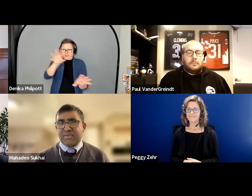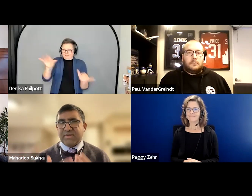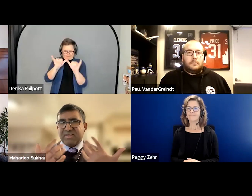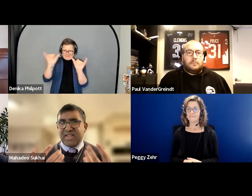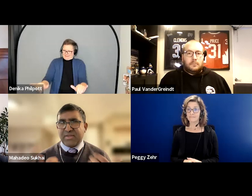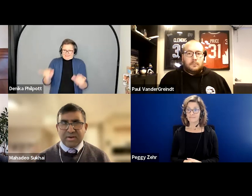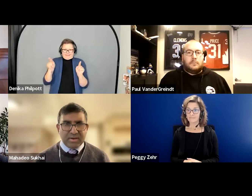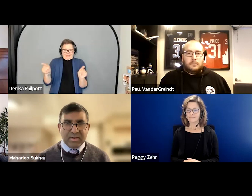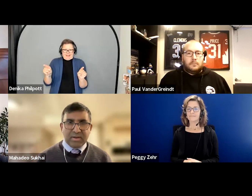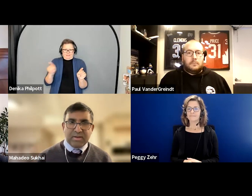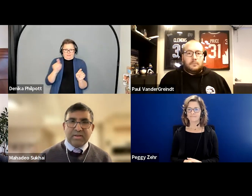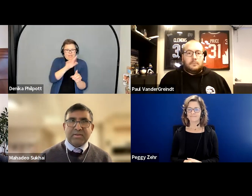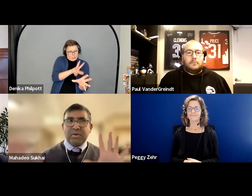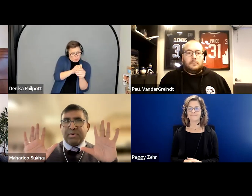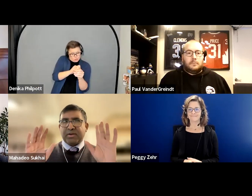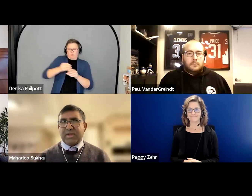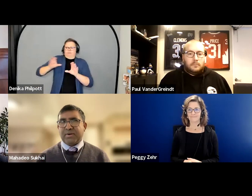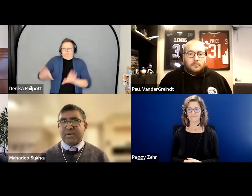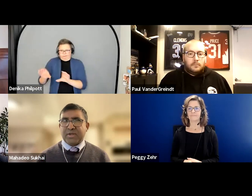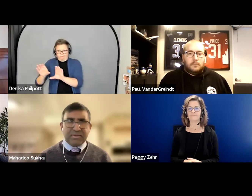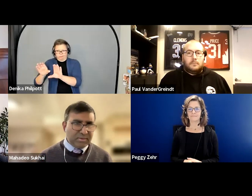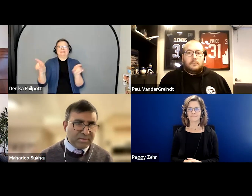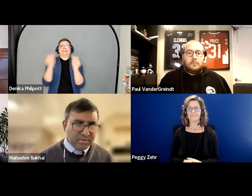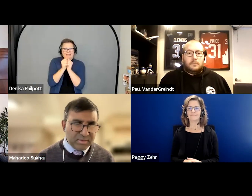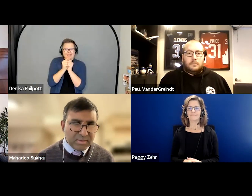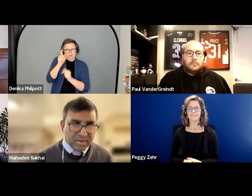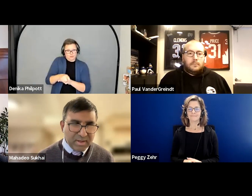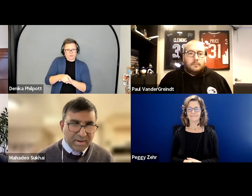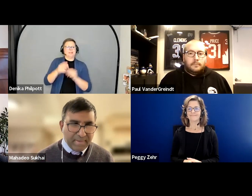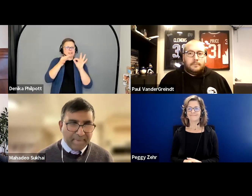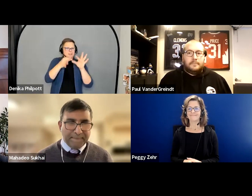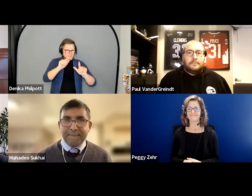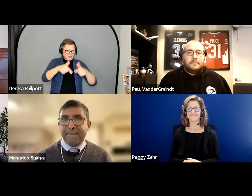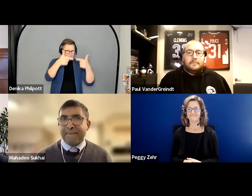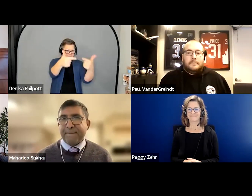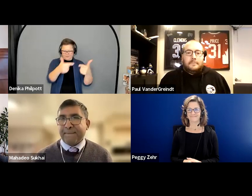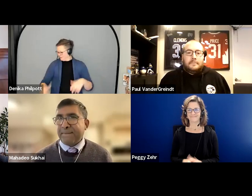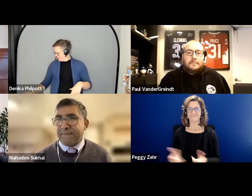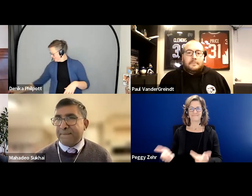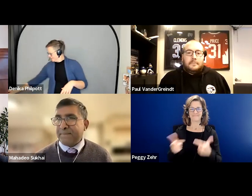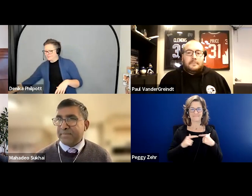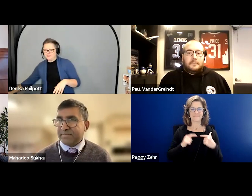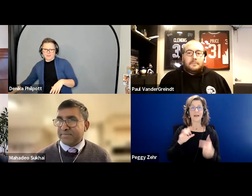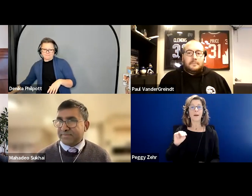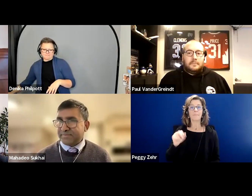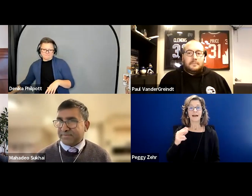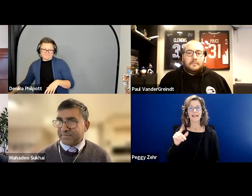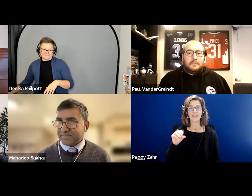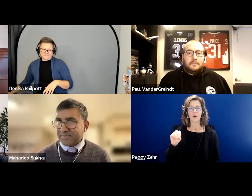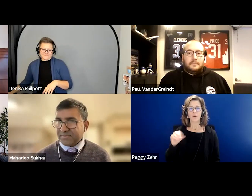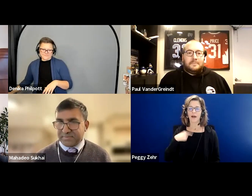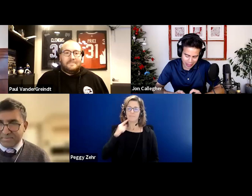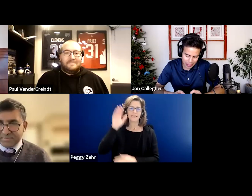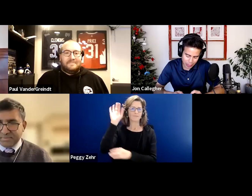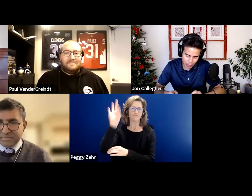and inclusivity together. Soapbox, I Thanks. apologize. All good. Ben might give you a little time back. We'll see. But